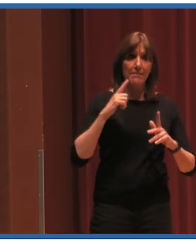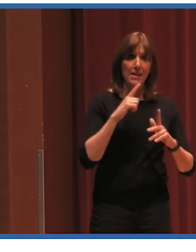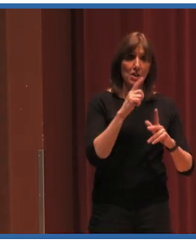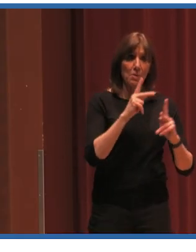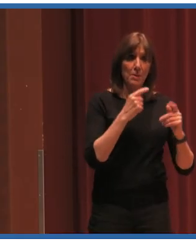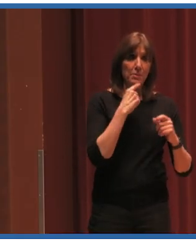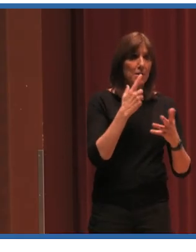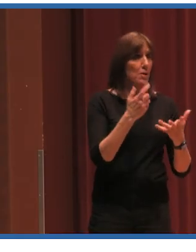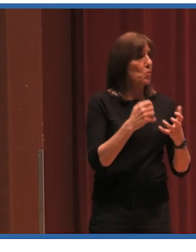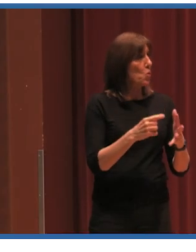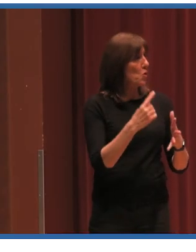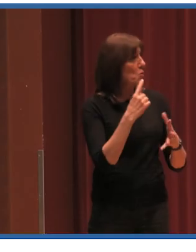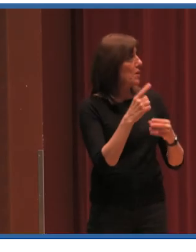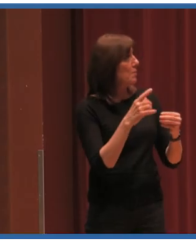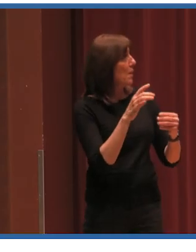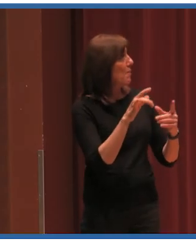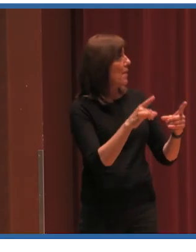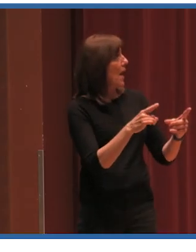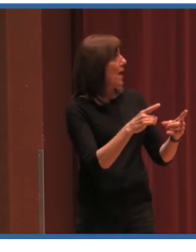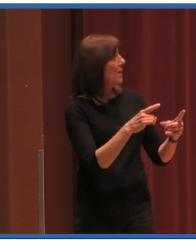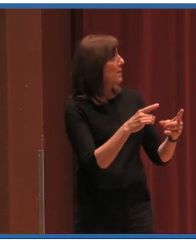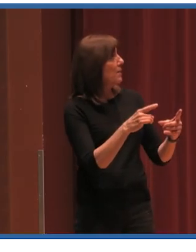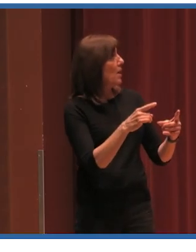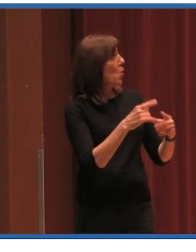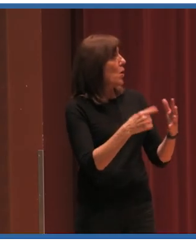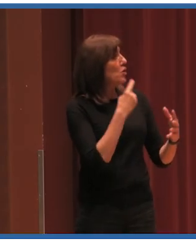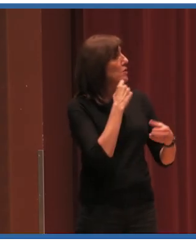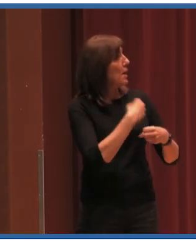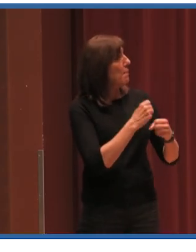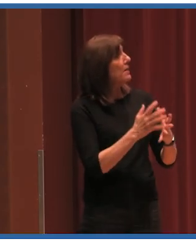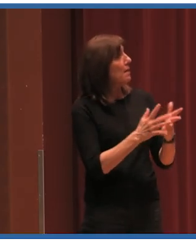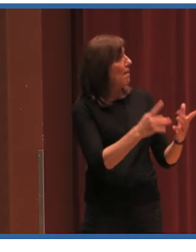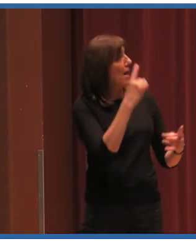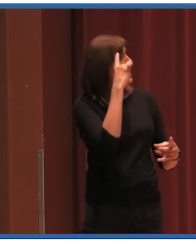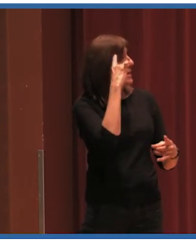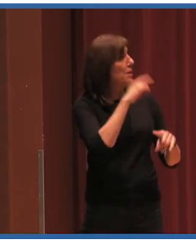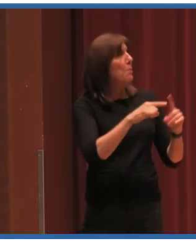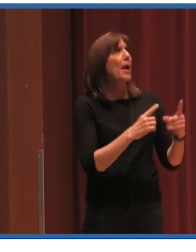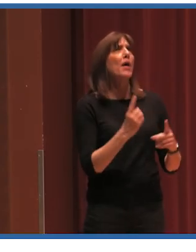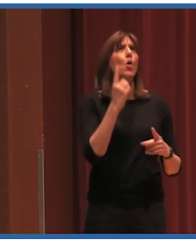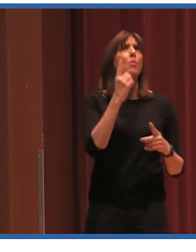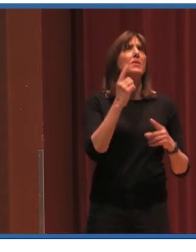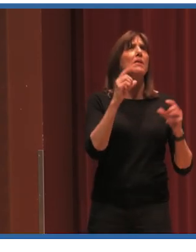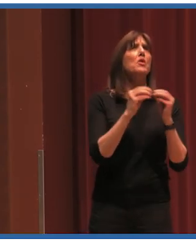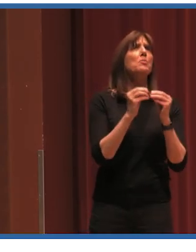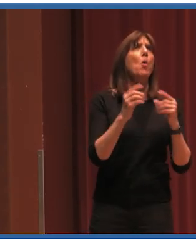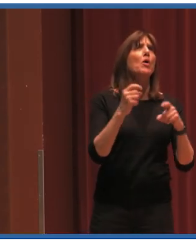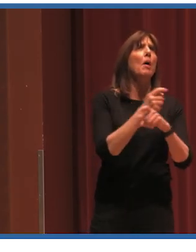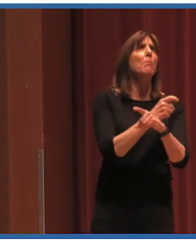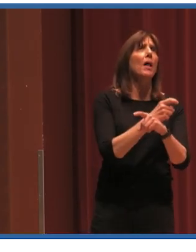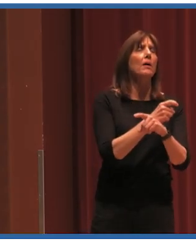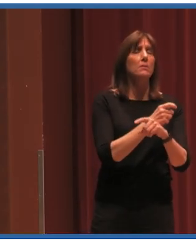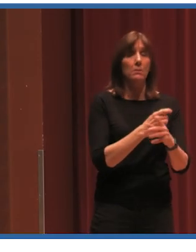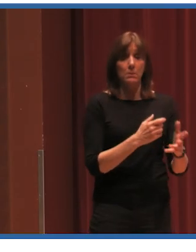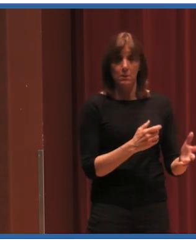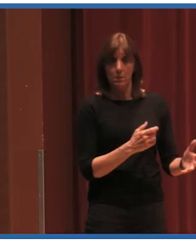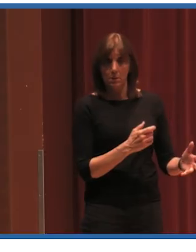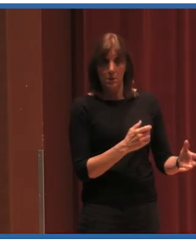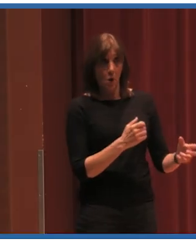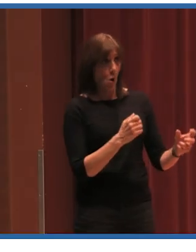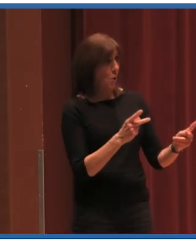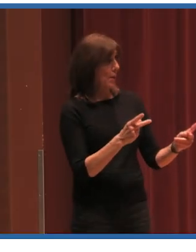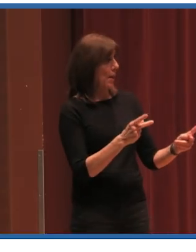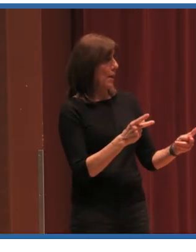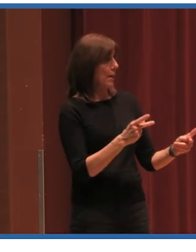of sense. But when I go upstairs, things get complicated. And I took that to mean like a kind of a pat on the